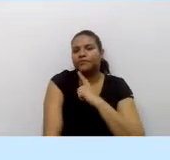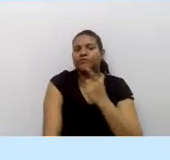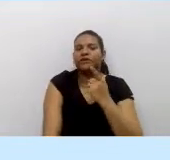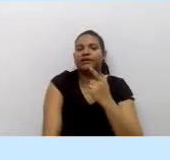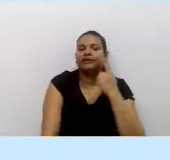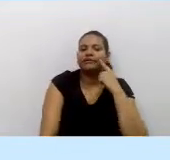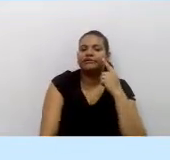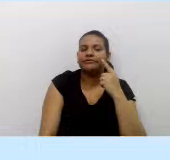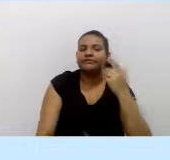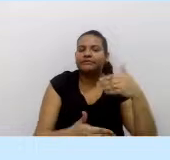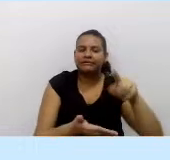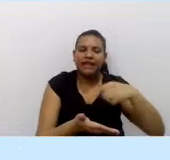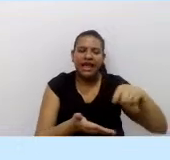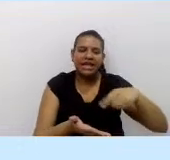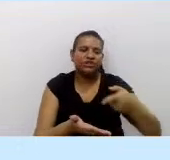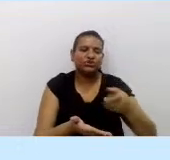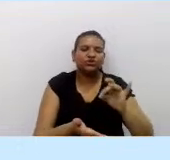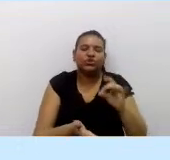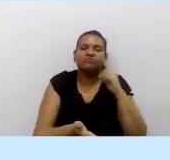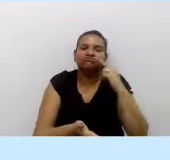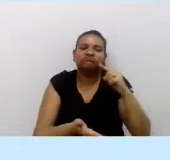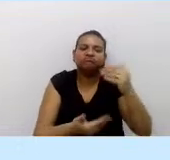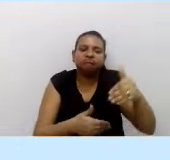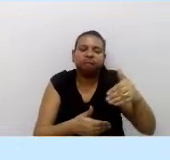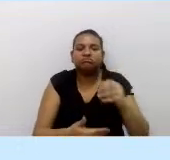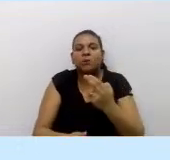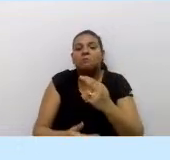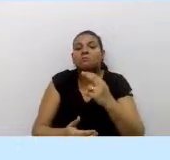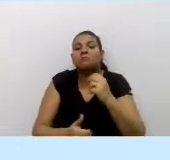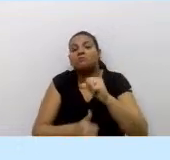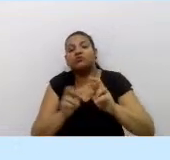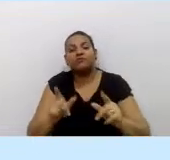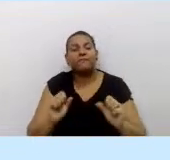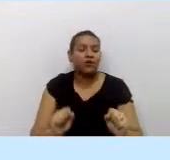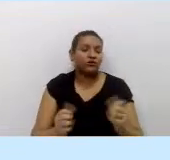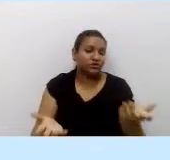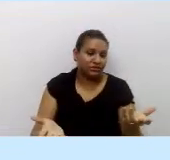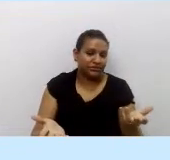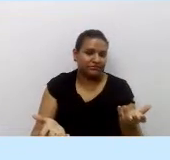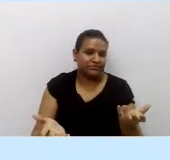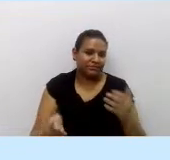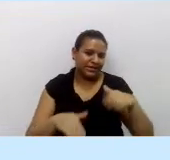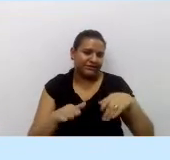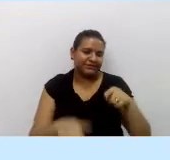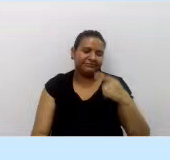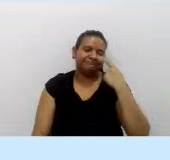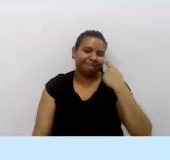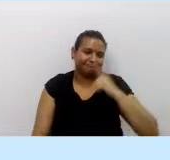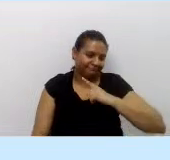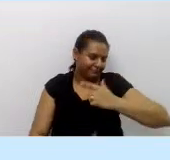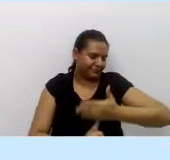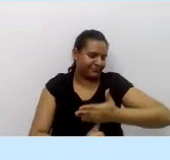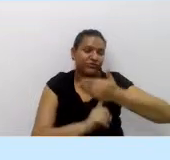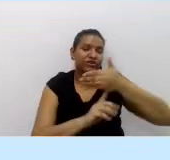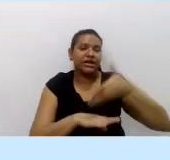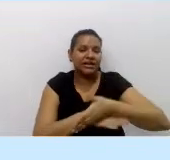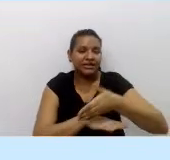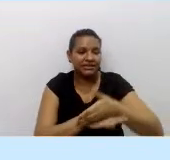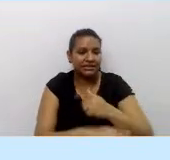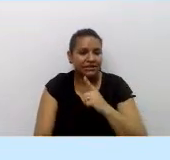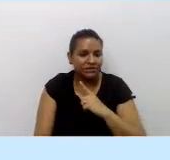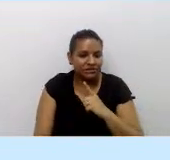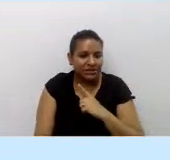could you do it differently? And then if you do have access to technology, either if in the classroom or if you're